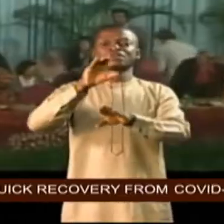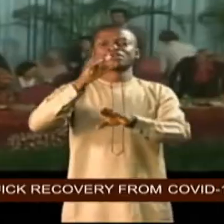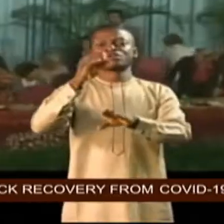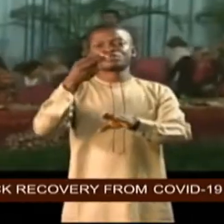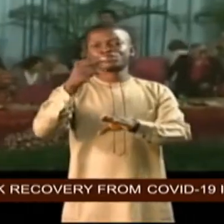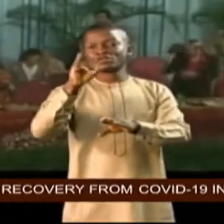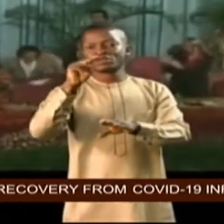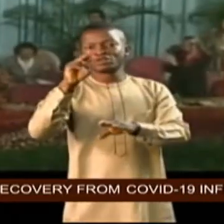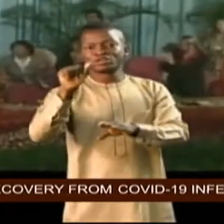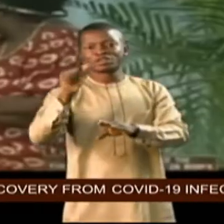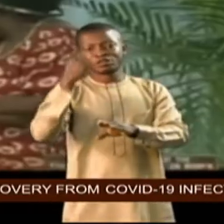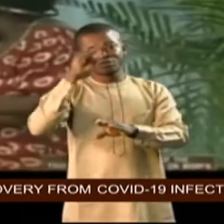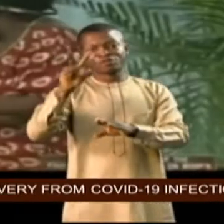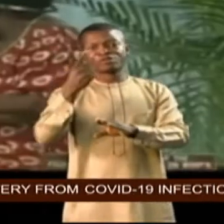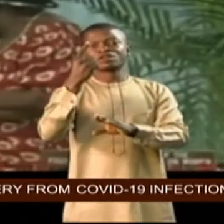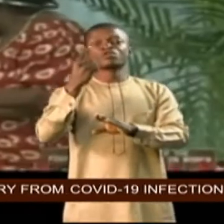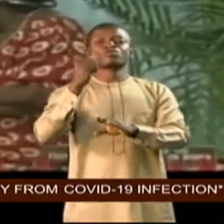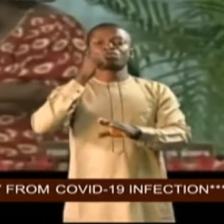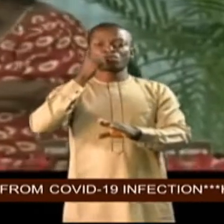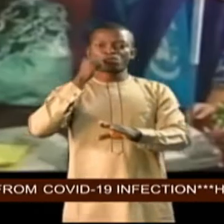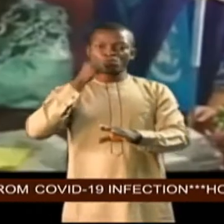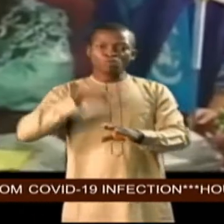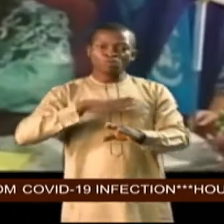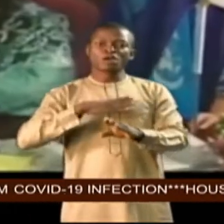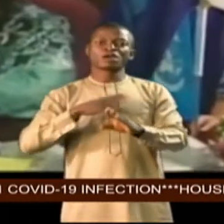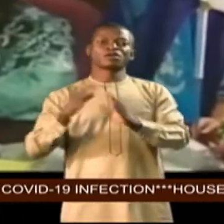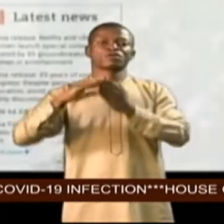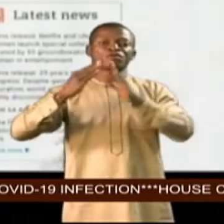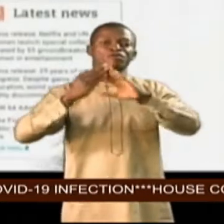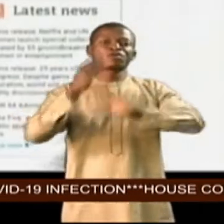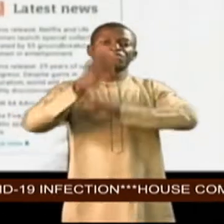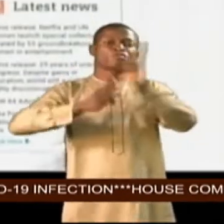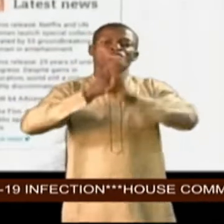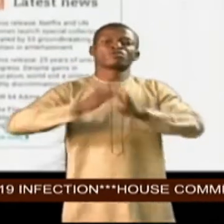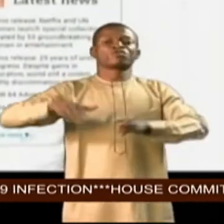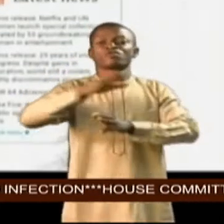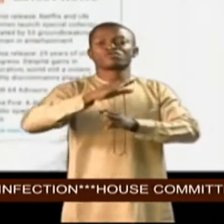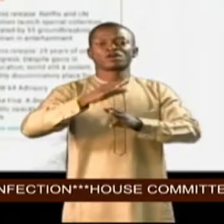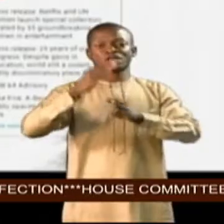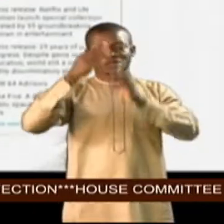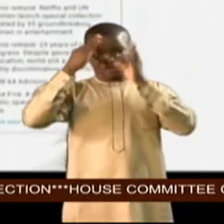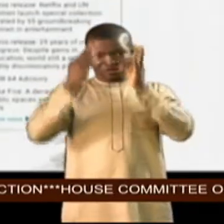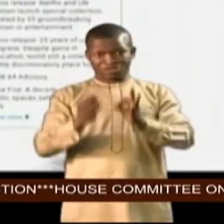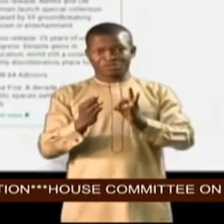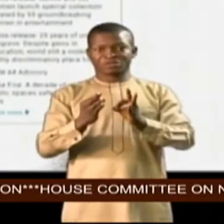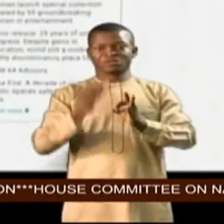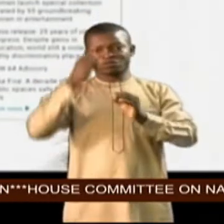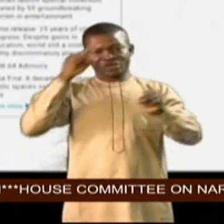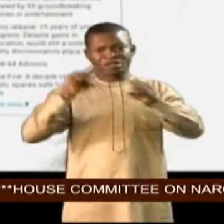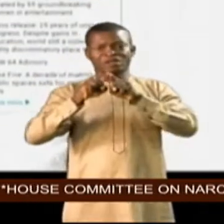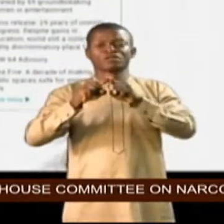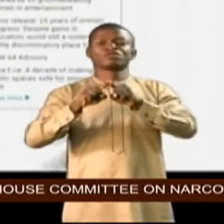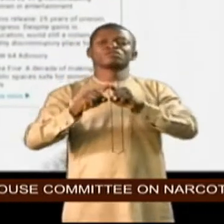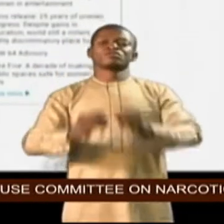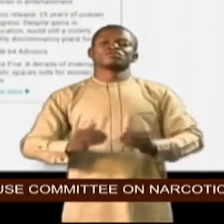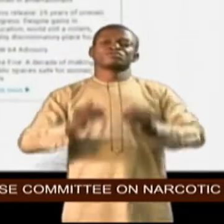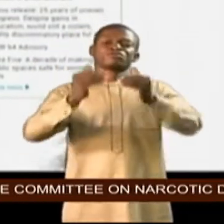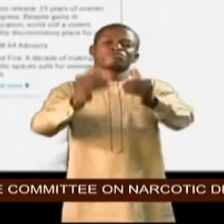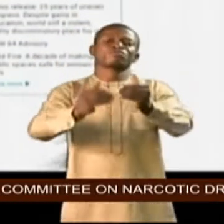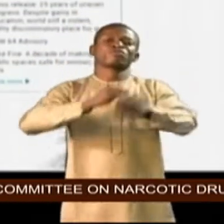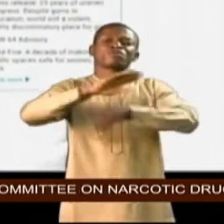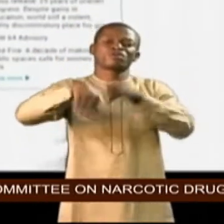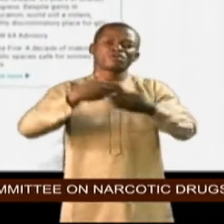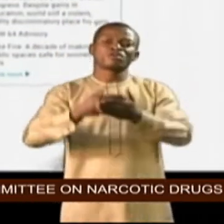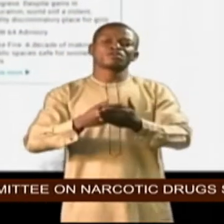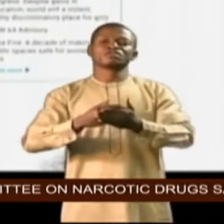the Fourth World Conference on Women. In a resolution, they agreed to promote a set of principles concerning